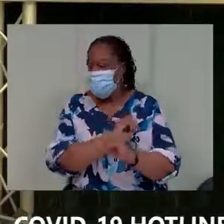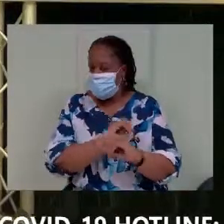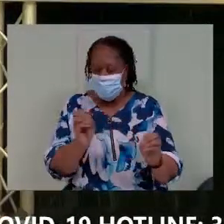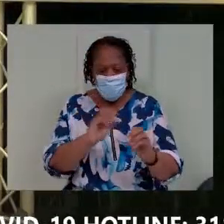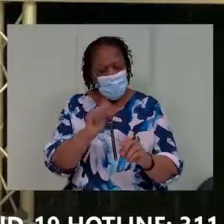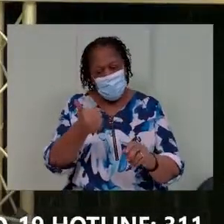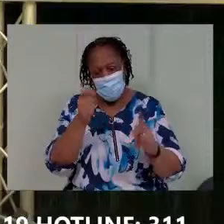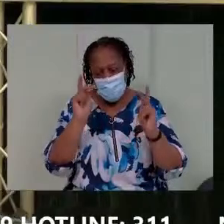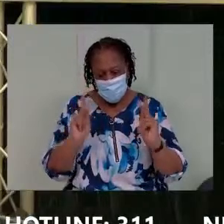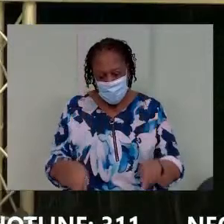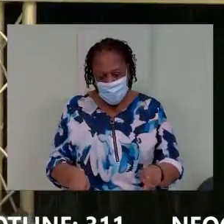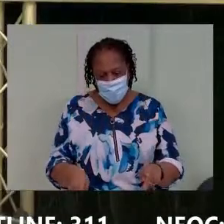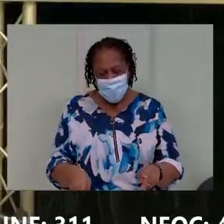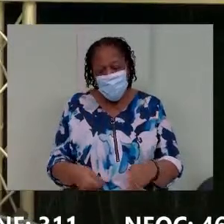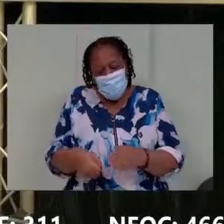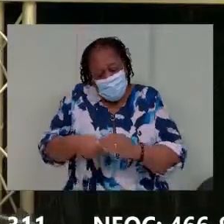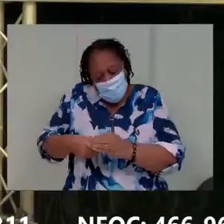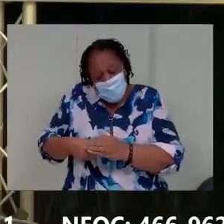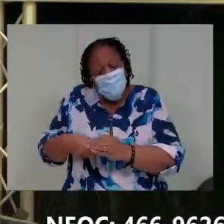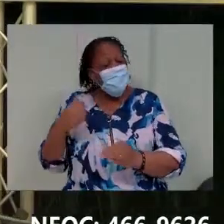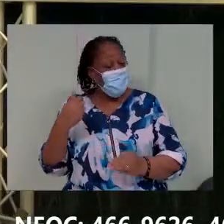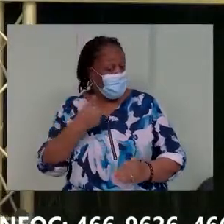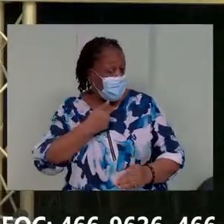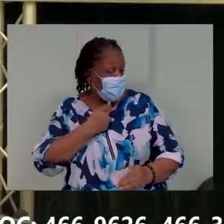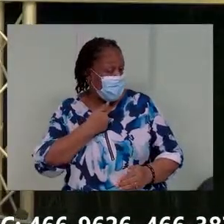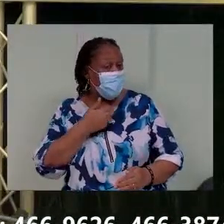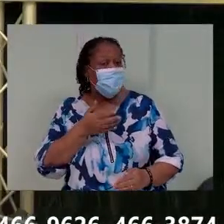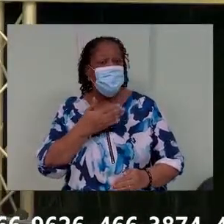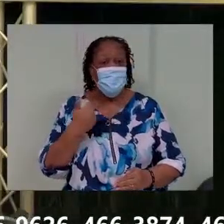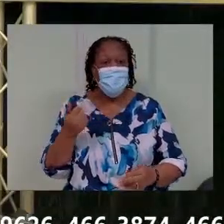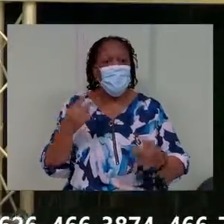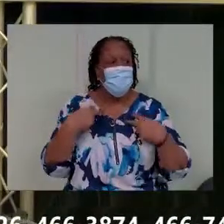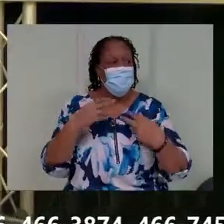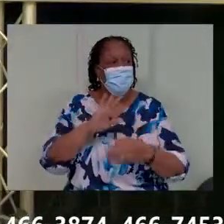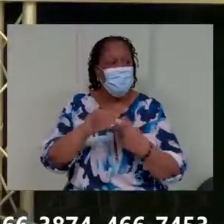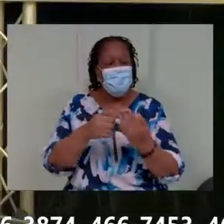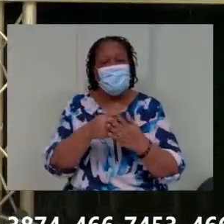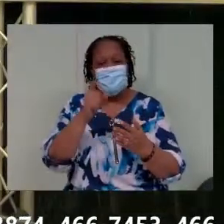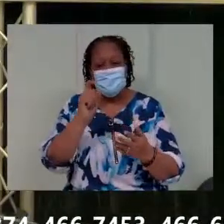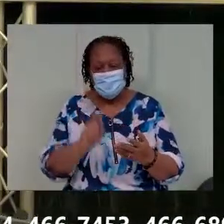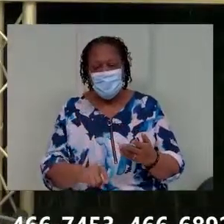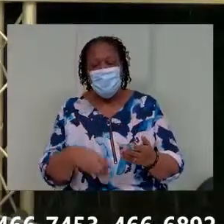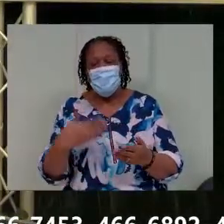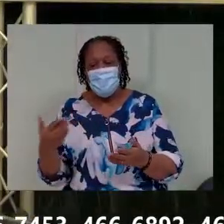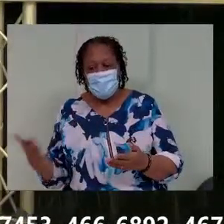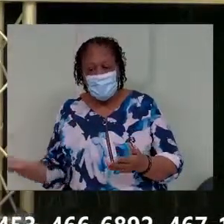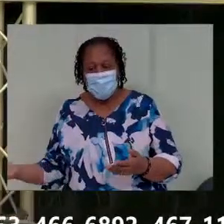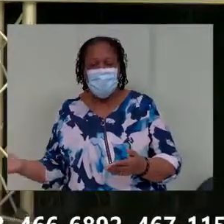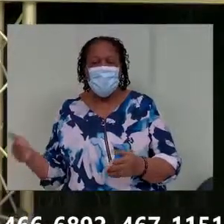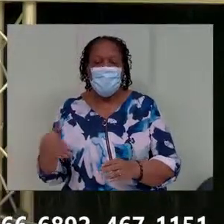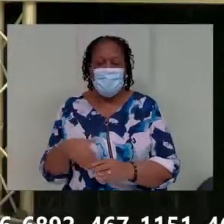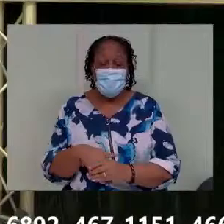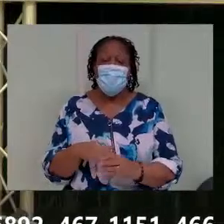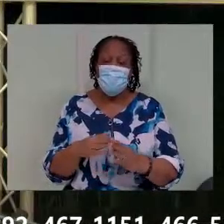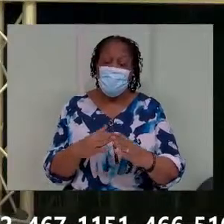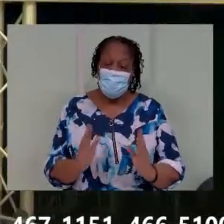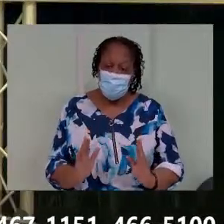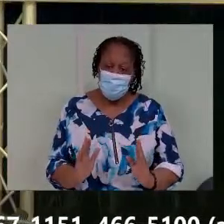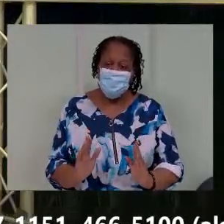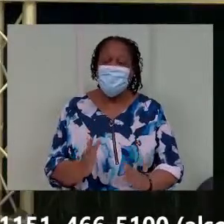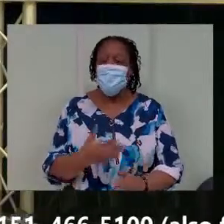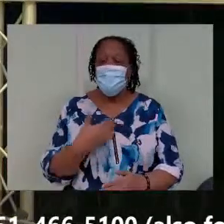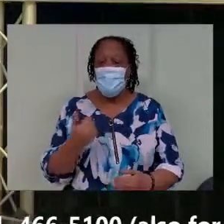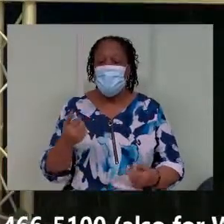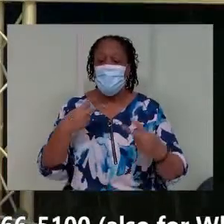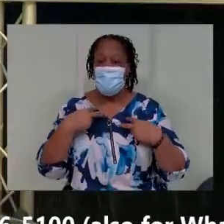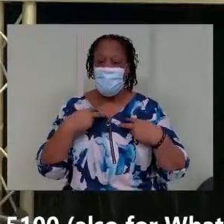then have to reach out to the Office of the Commissioner of Police for the security that will be prescribed to you, which you have to contract, and